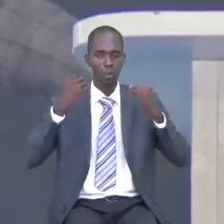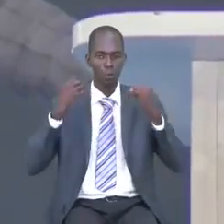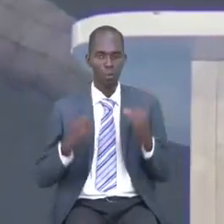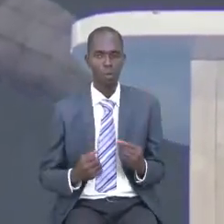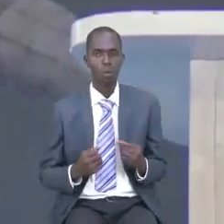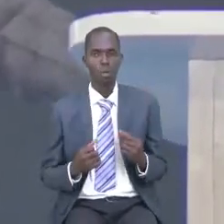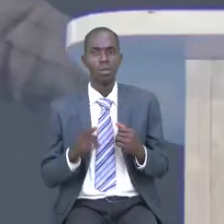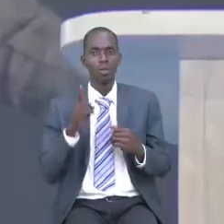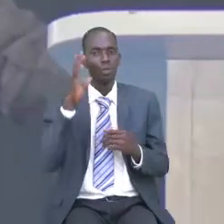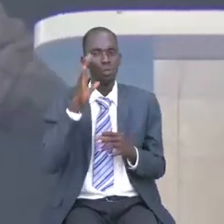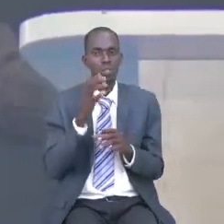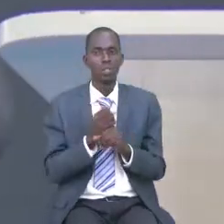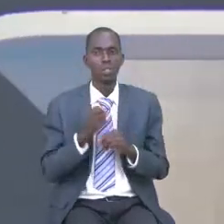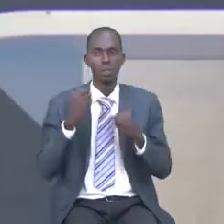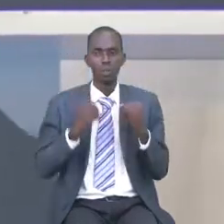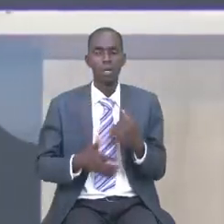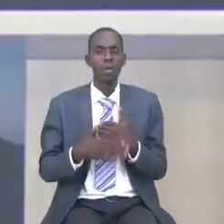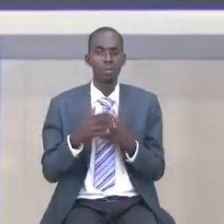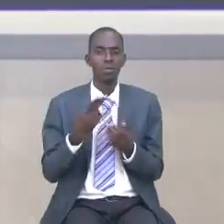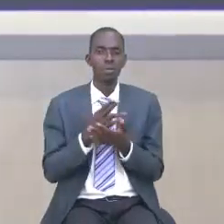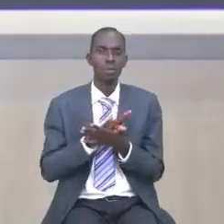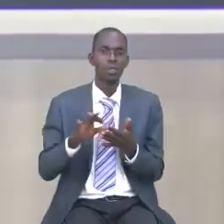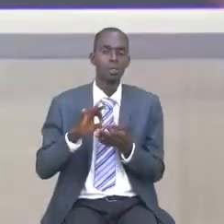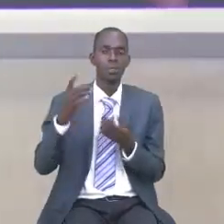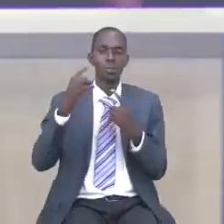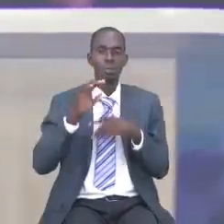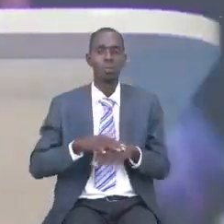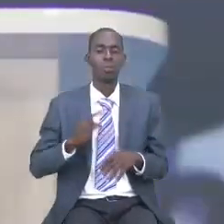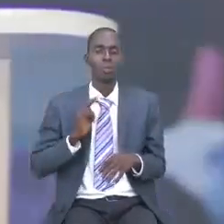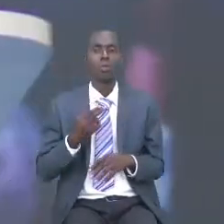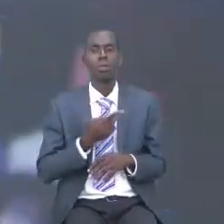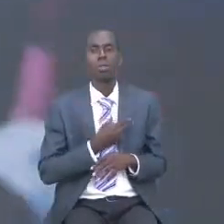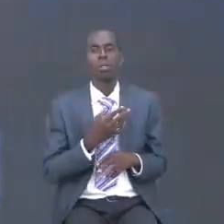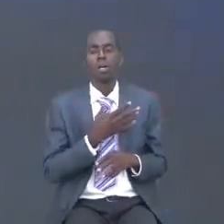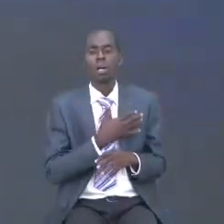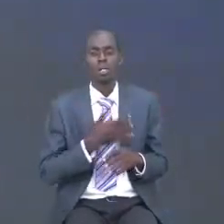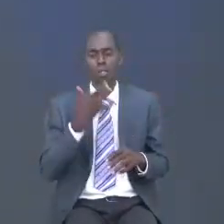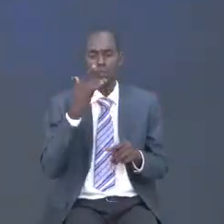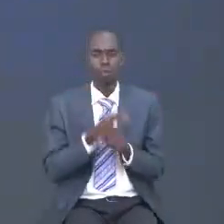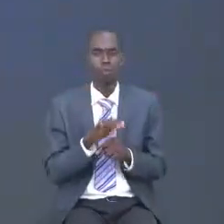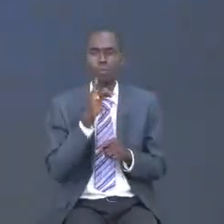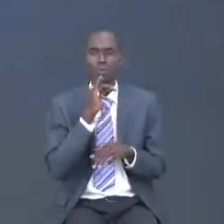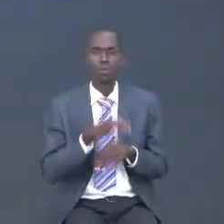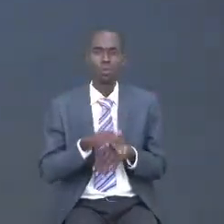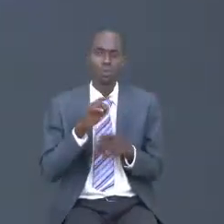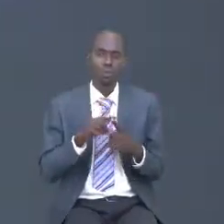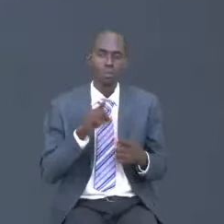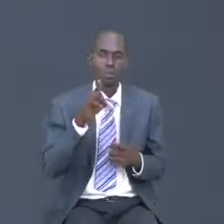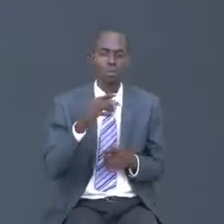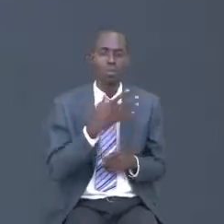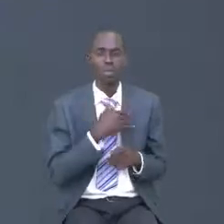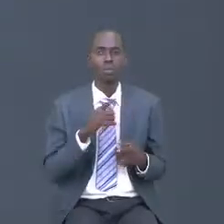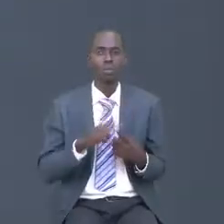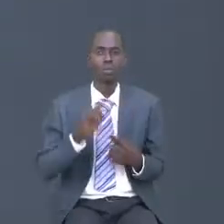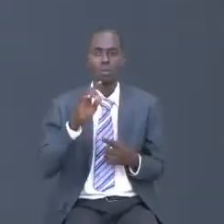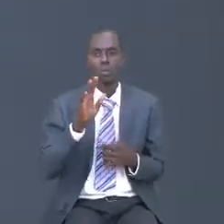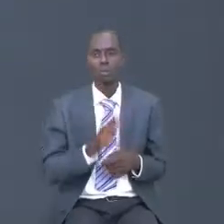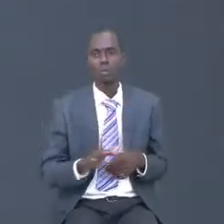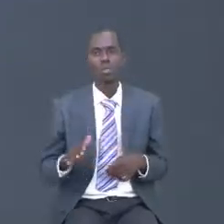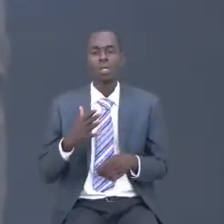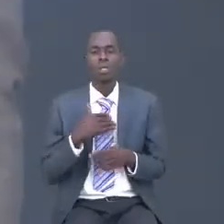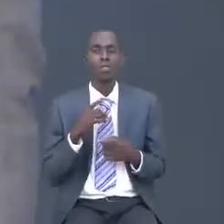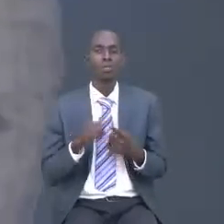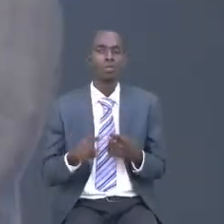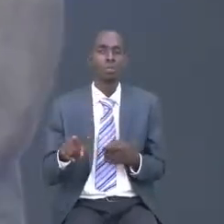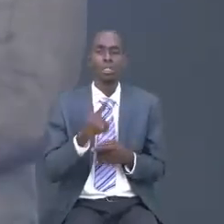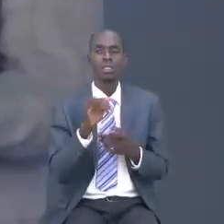Holy Ghost comes upon us. And the promise is unto you, and to your children, and to them that are